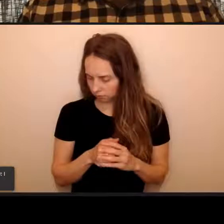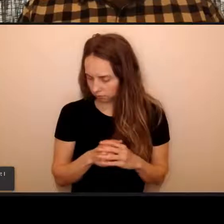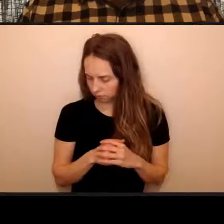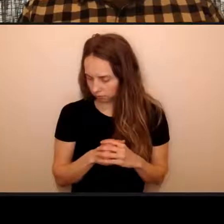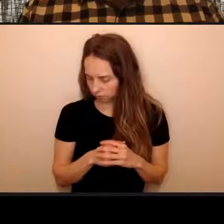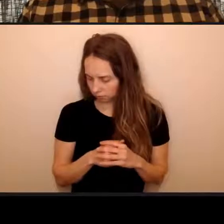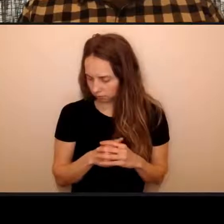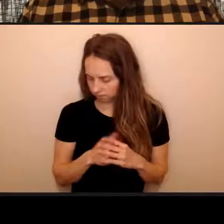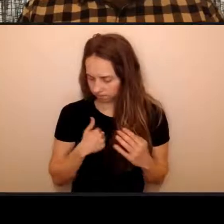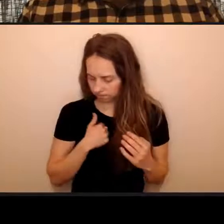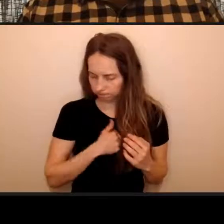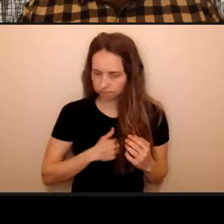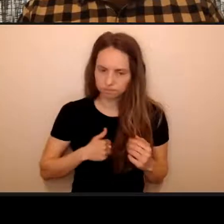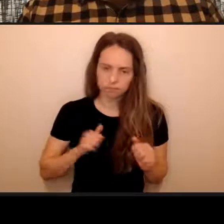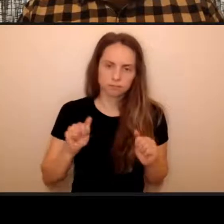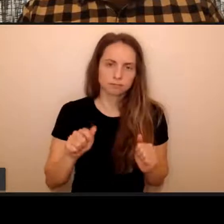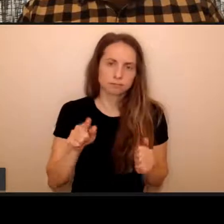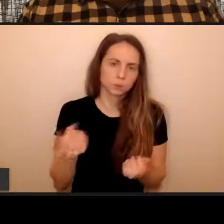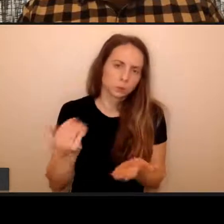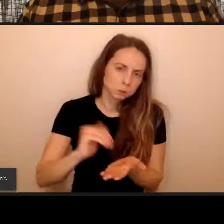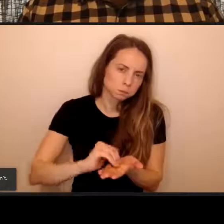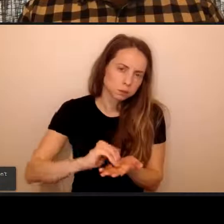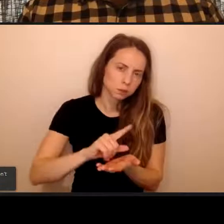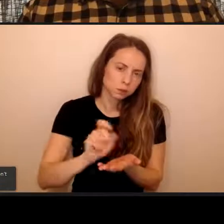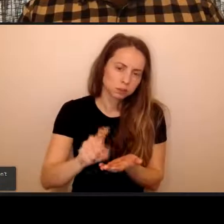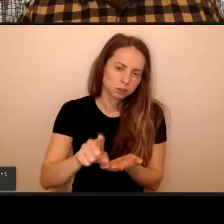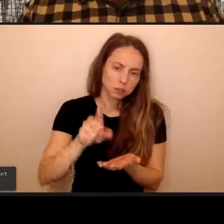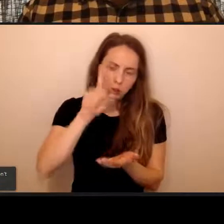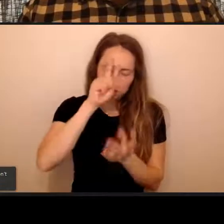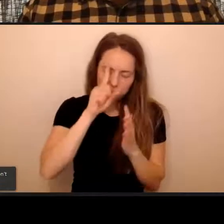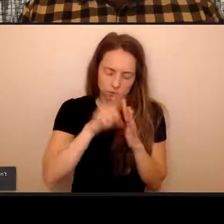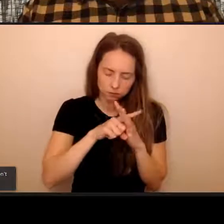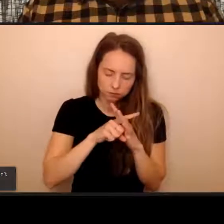sorry. Can you repeat the question so it'll trigger?